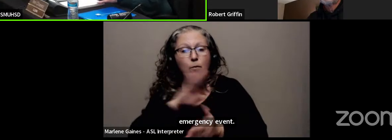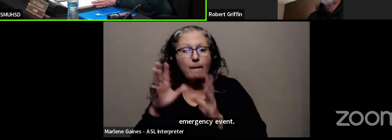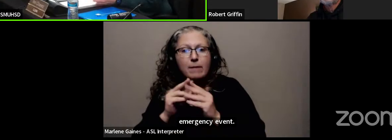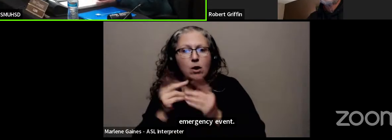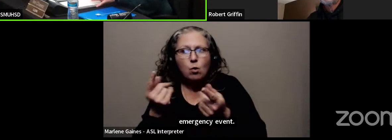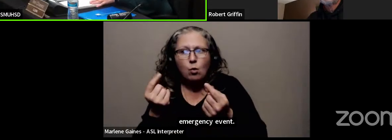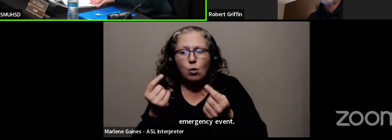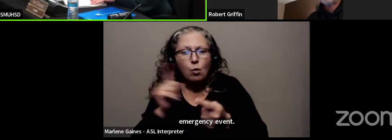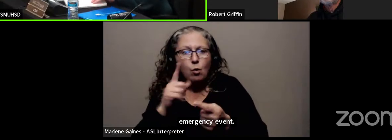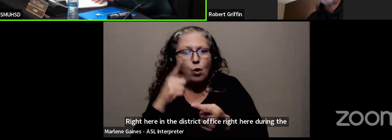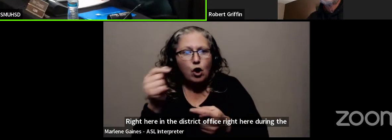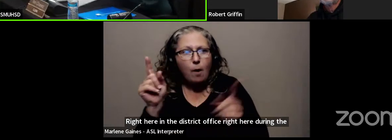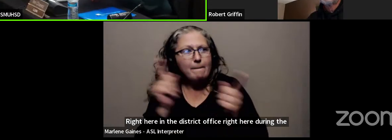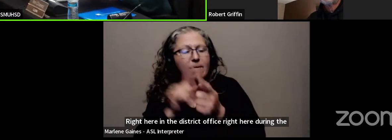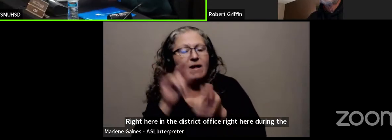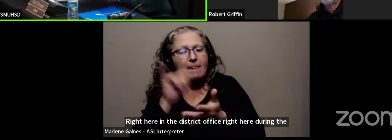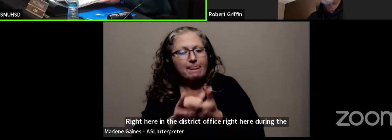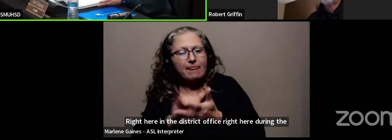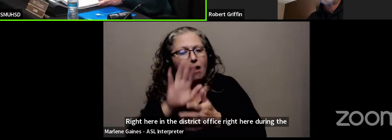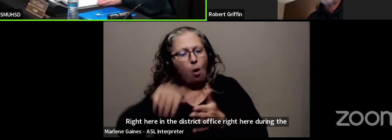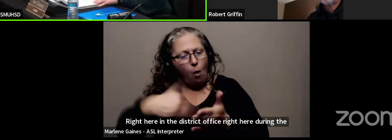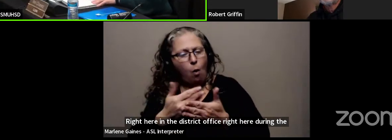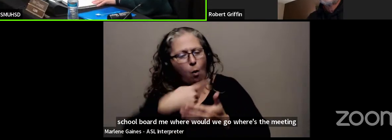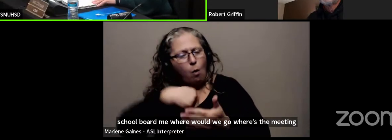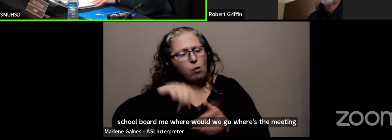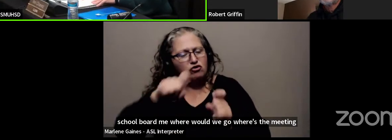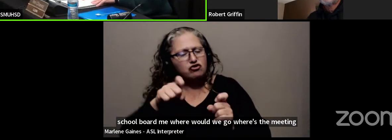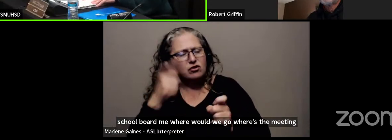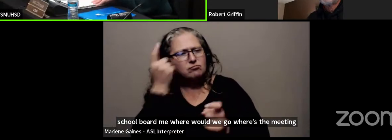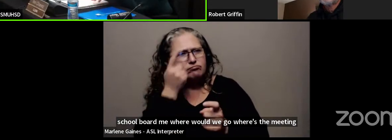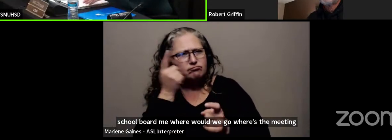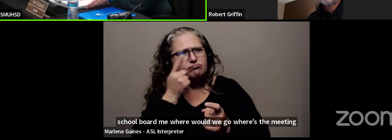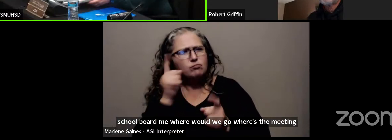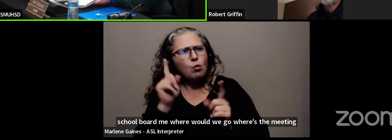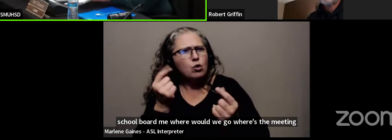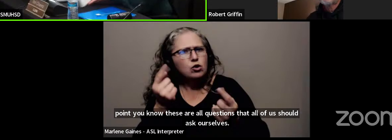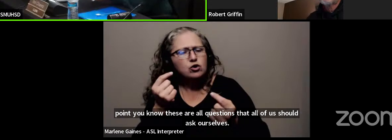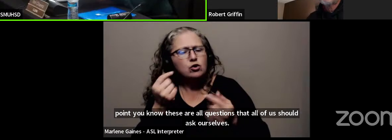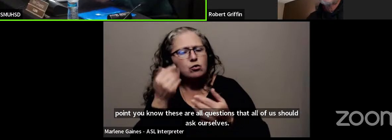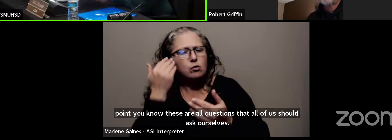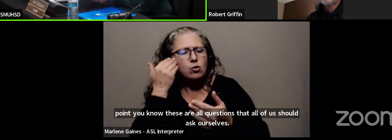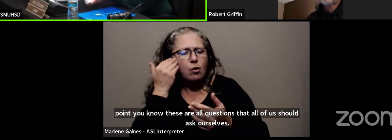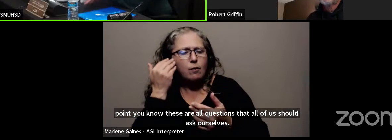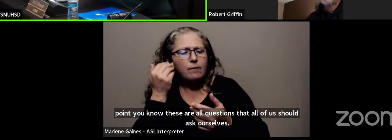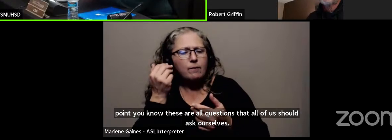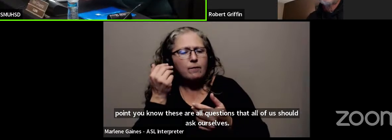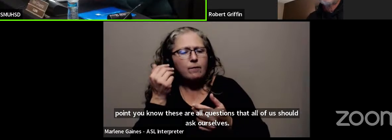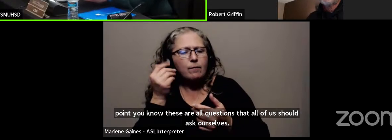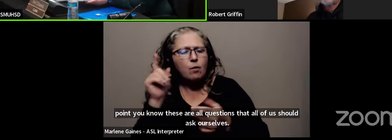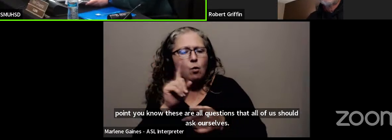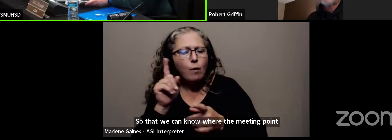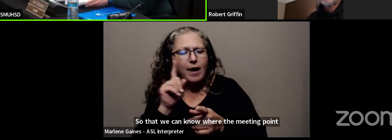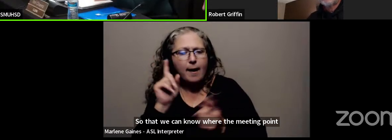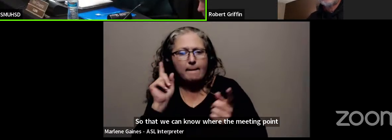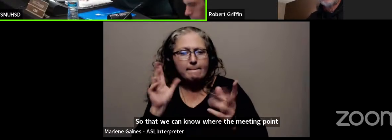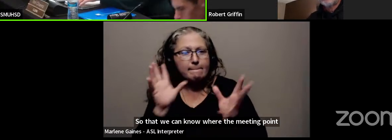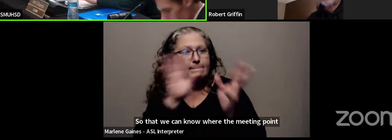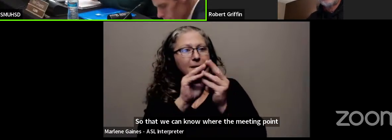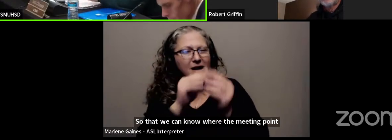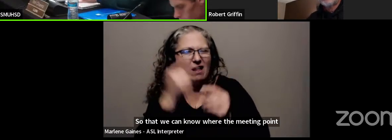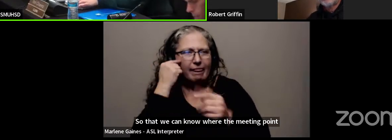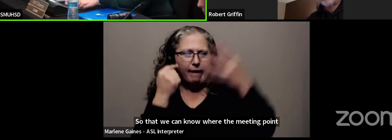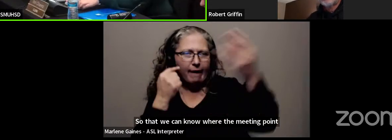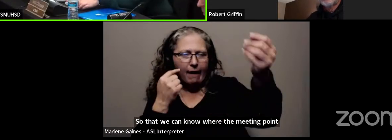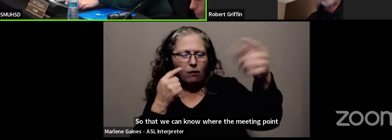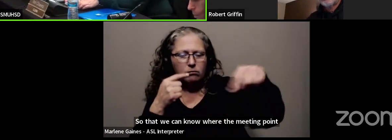Where's the meeting point? These are all questions that all of us should ask ourselves so that we can know where the meeting point is. It's probably out there somewhere,